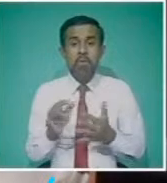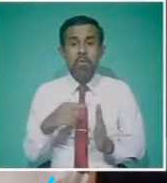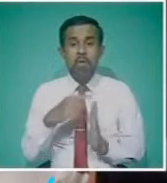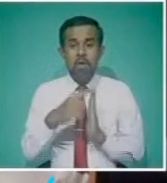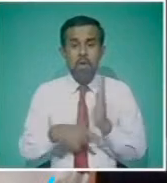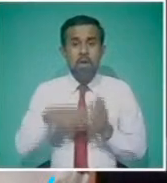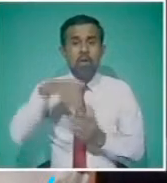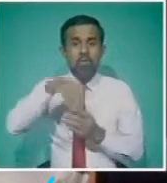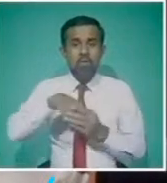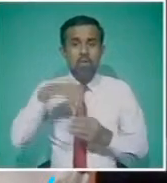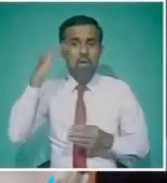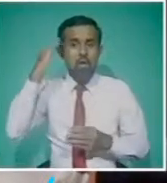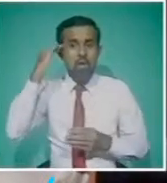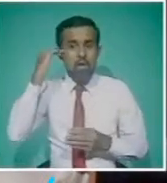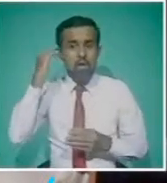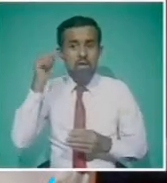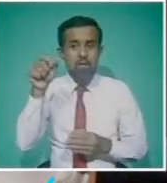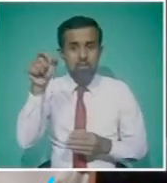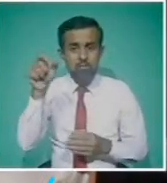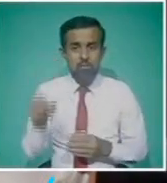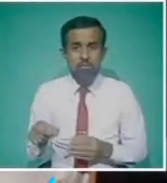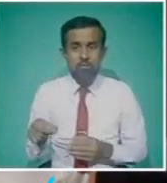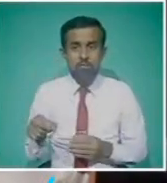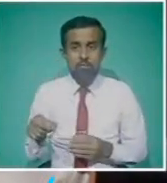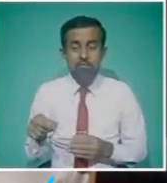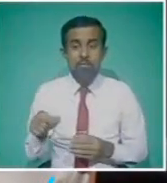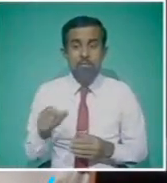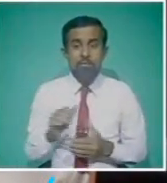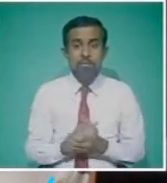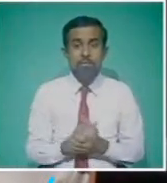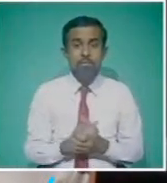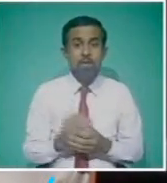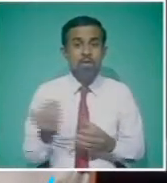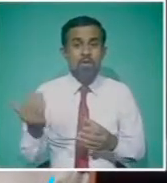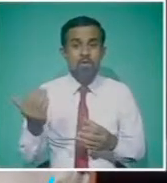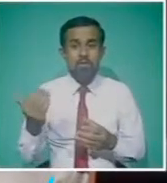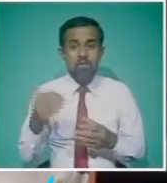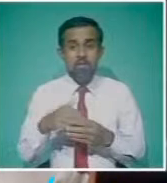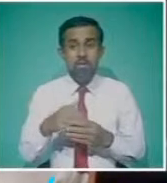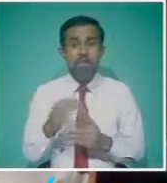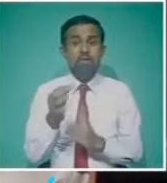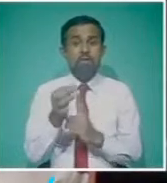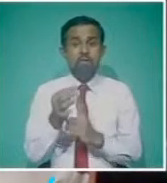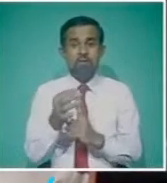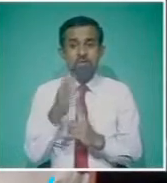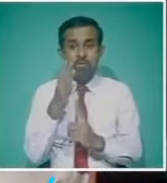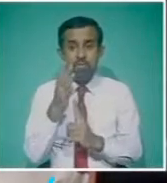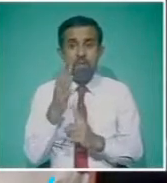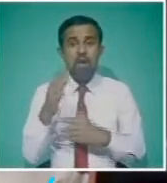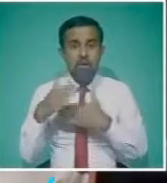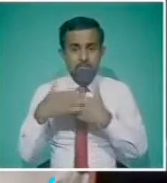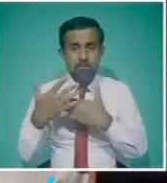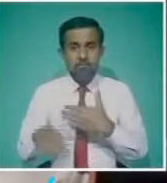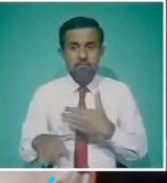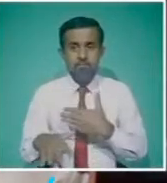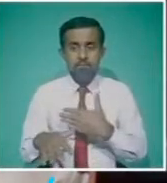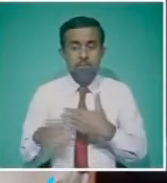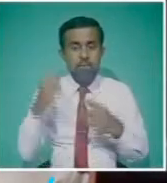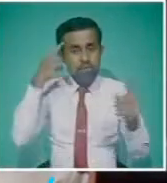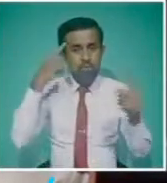the kings of Thailand, Laos, Cambodia, and the president of Burma, as Myanmar was then known.